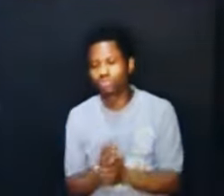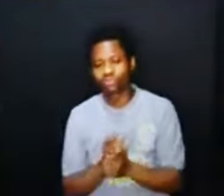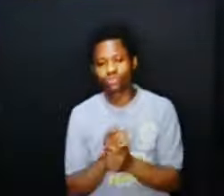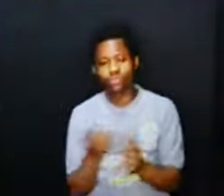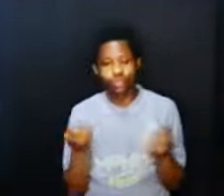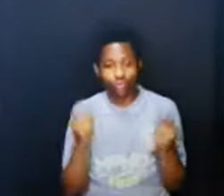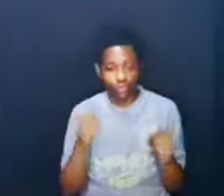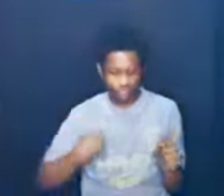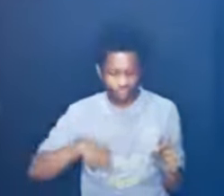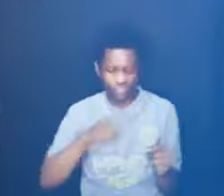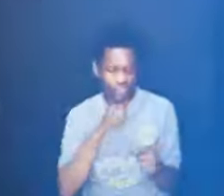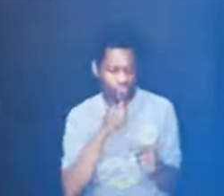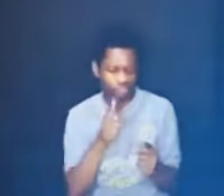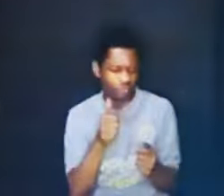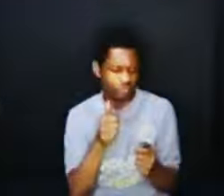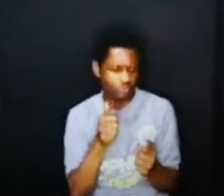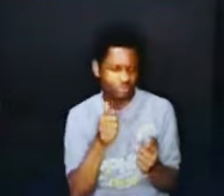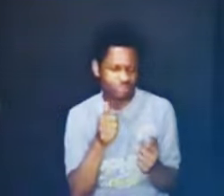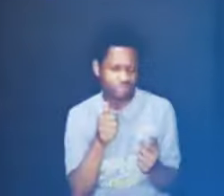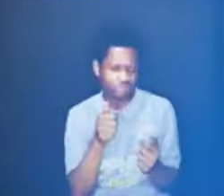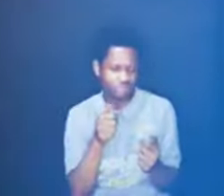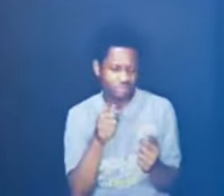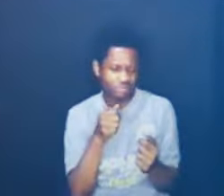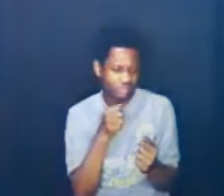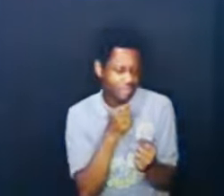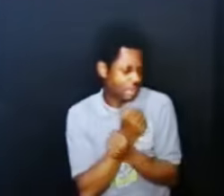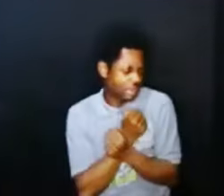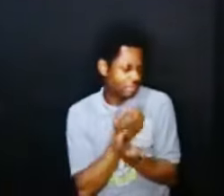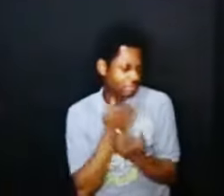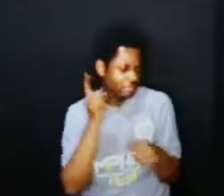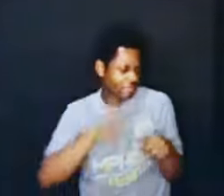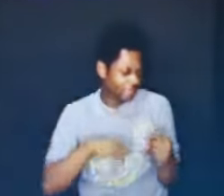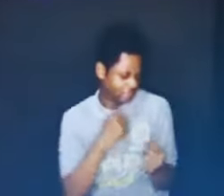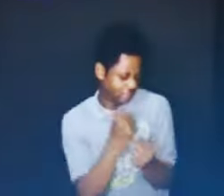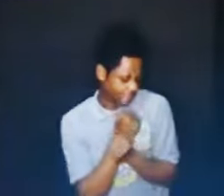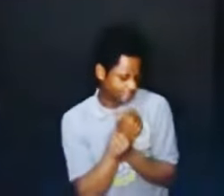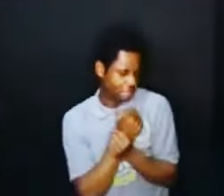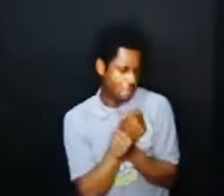lovable, Christ died for us.